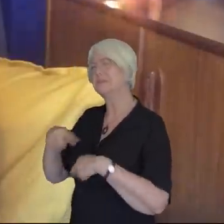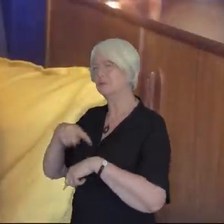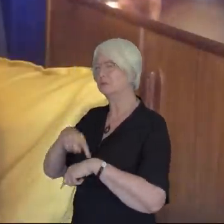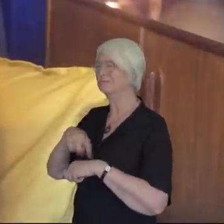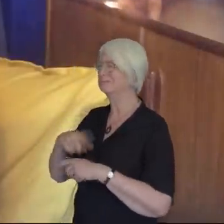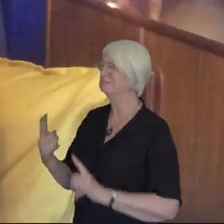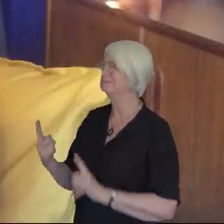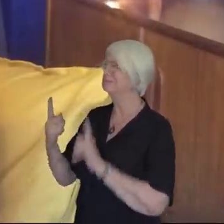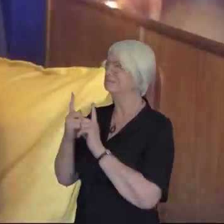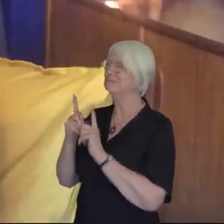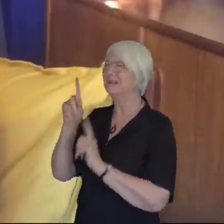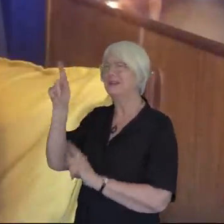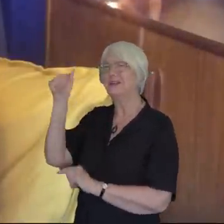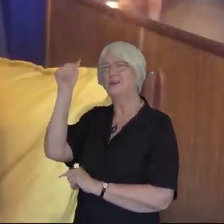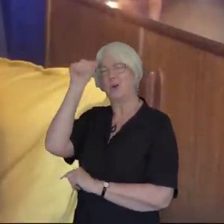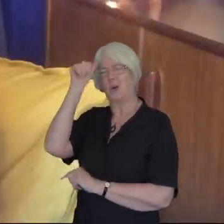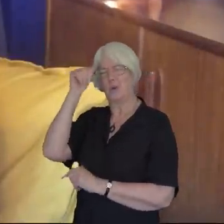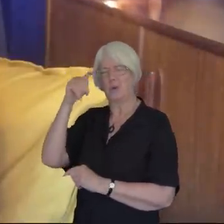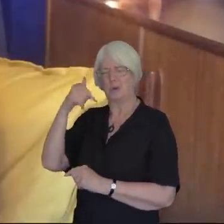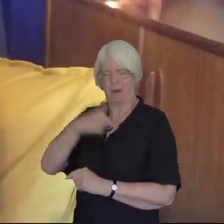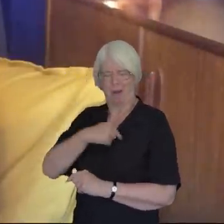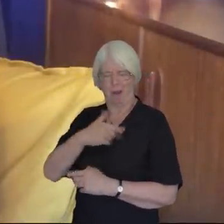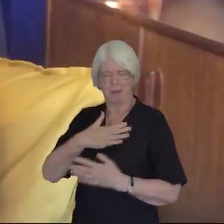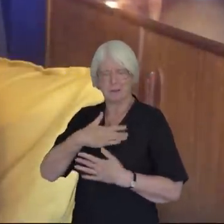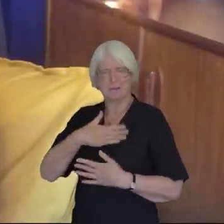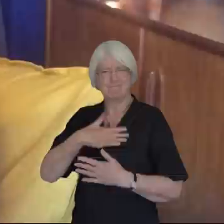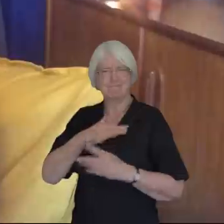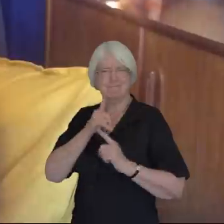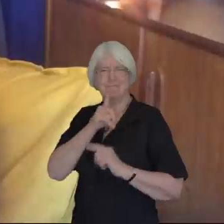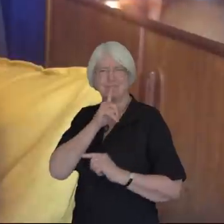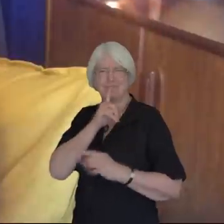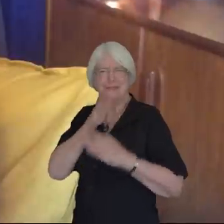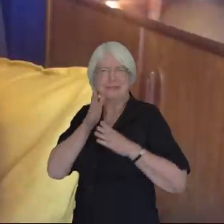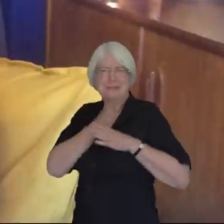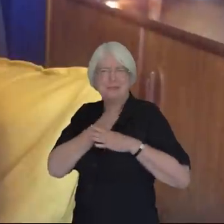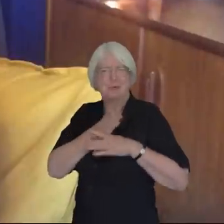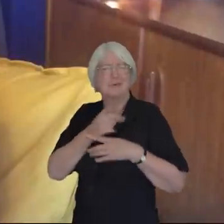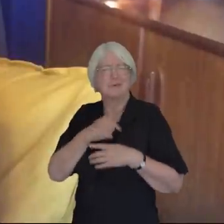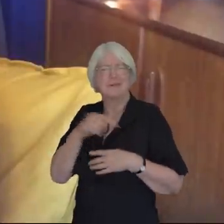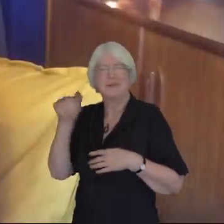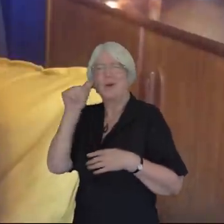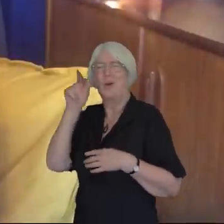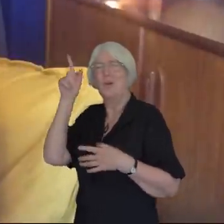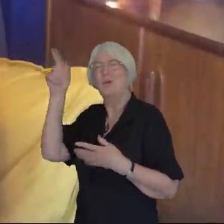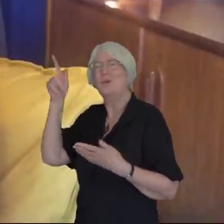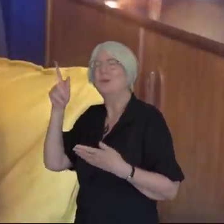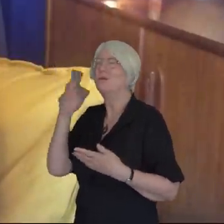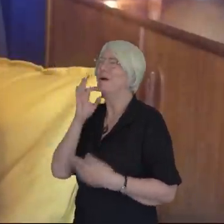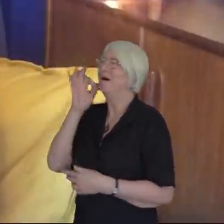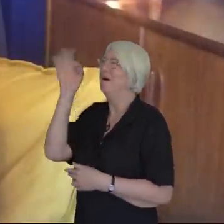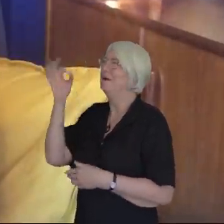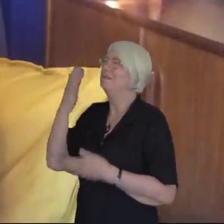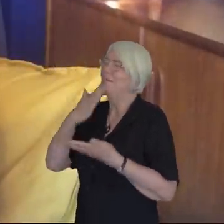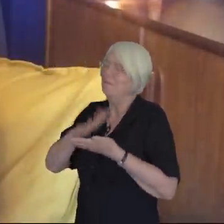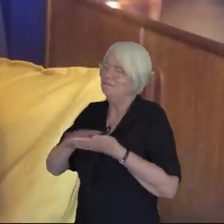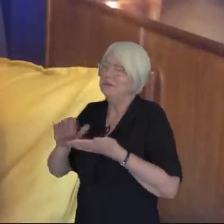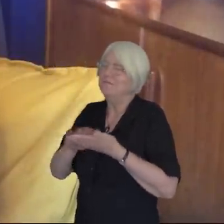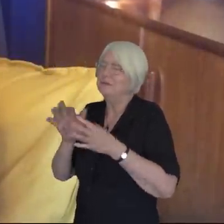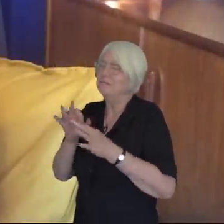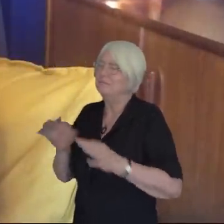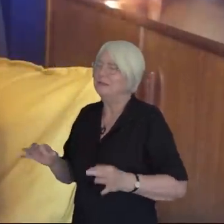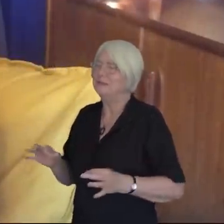secrets of our hearts, to ask for forgiveness and peace. A moment of silence.